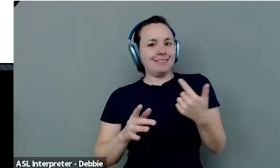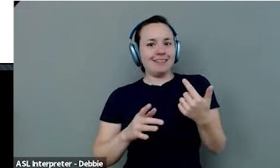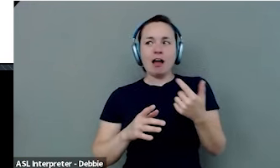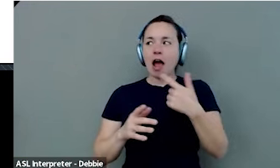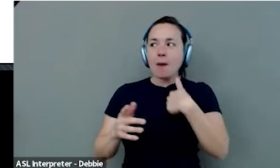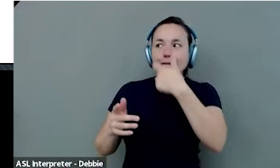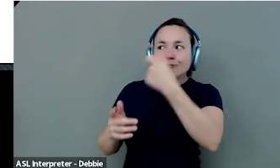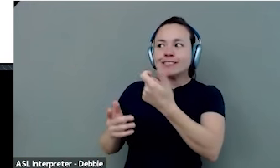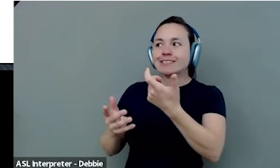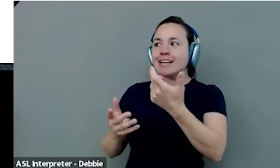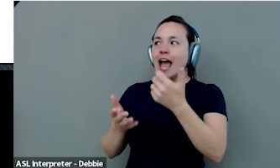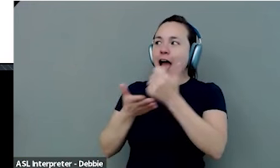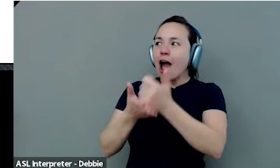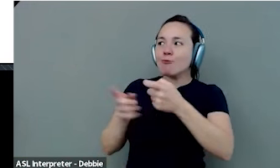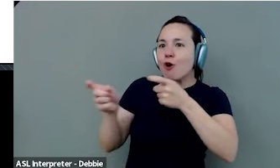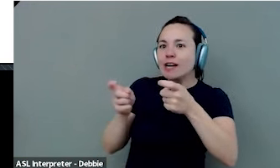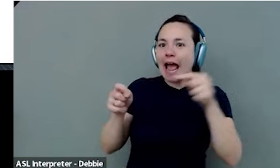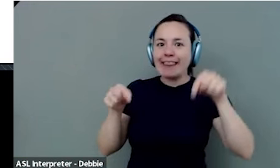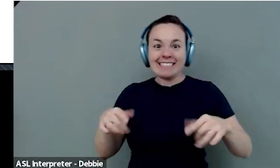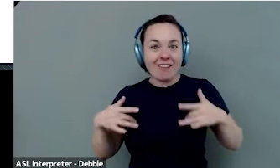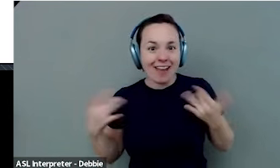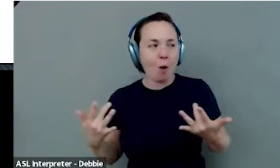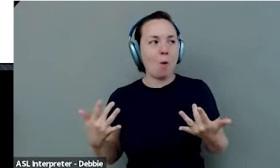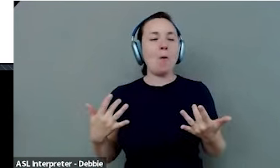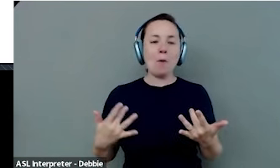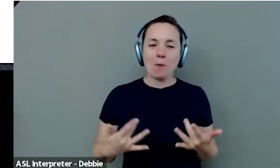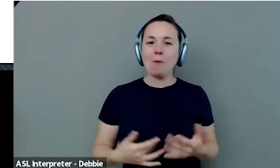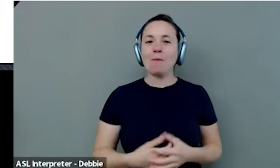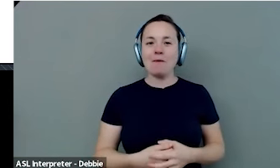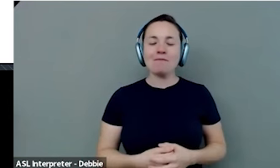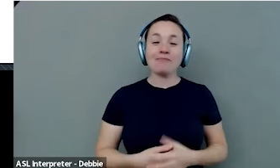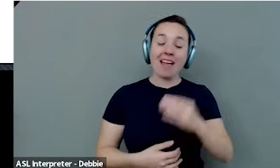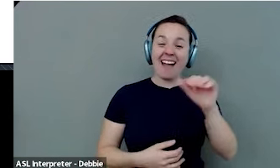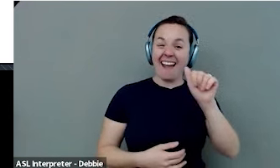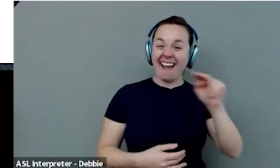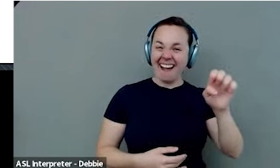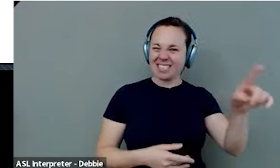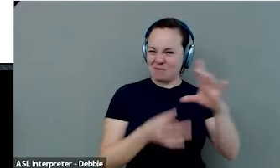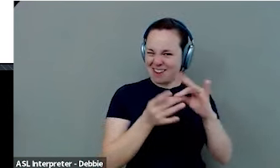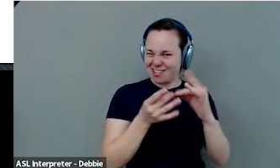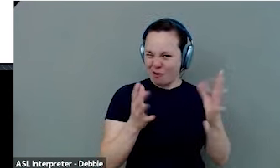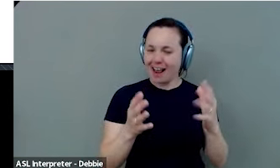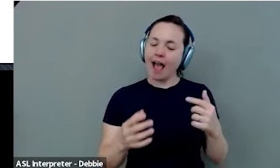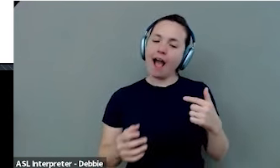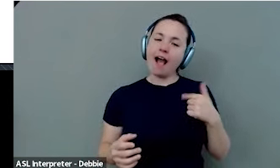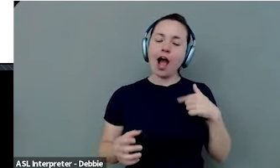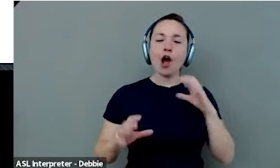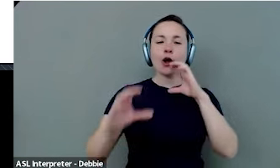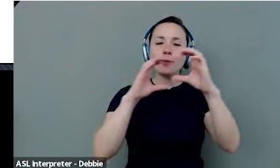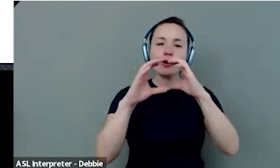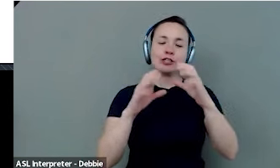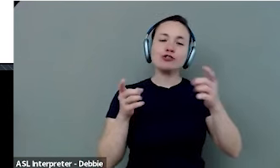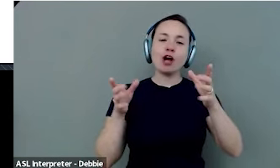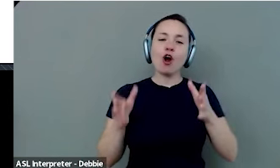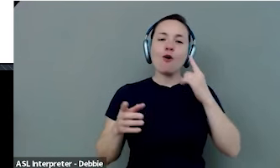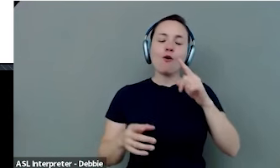their interest in coordinating this event. As Anne mentioned, I'm the Communications Director